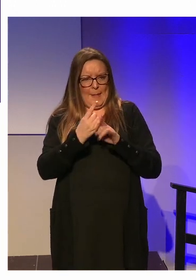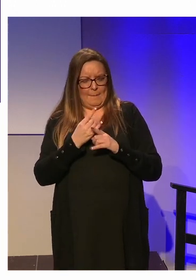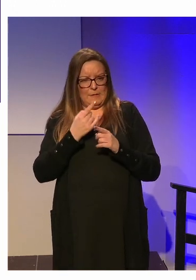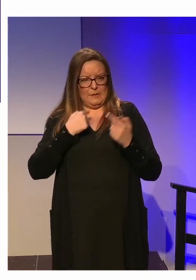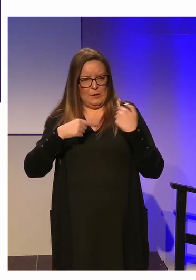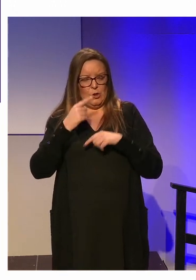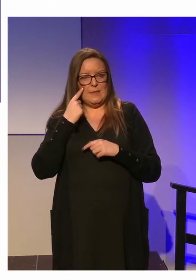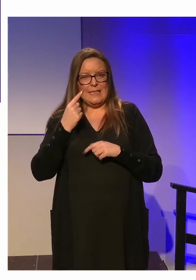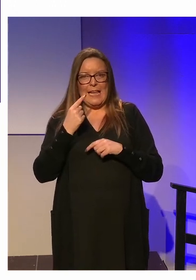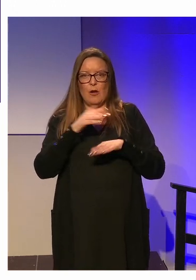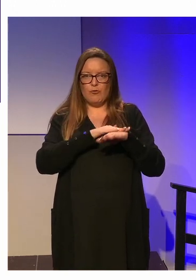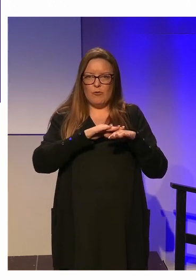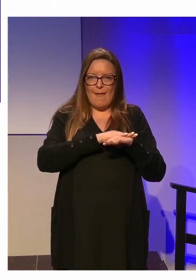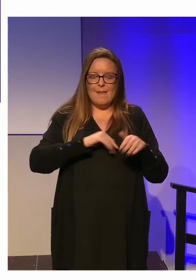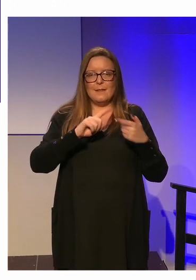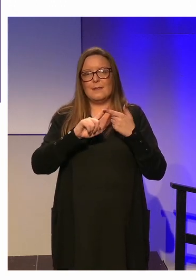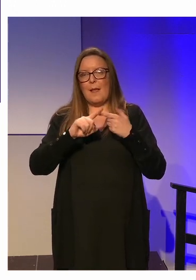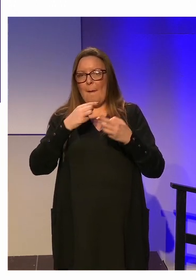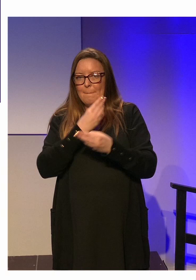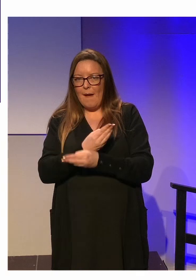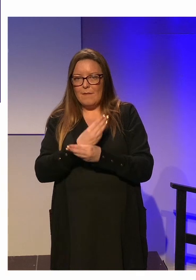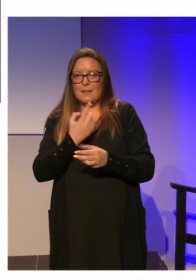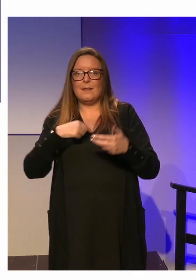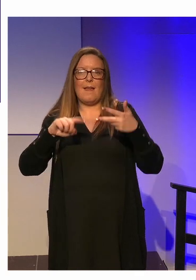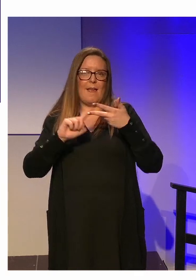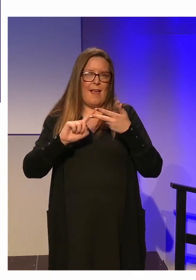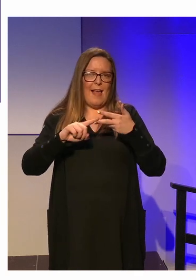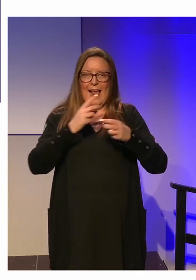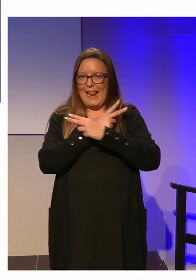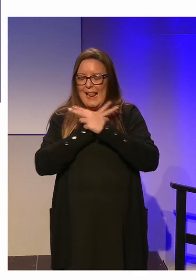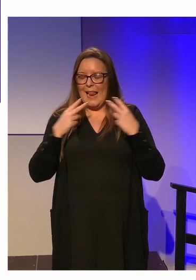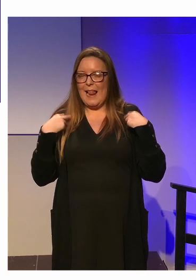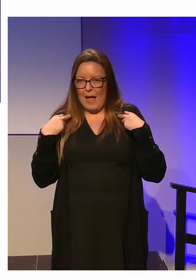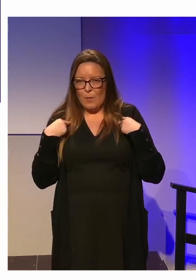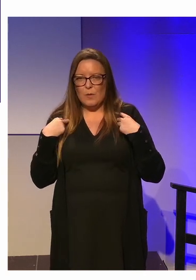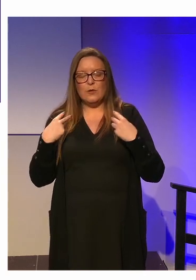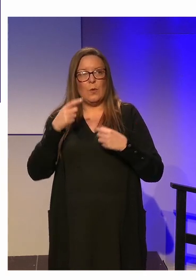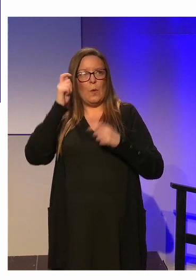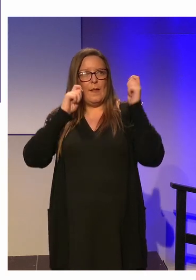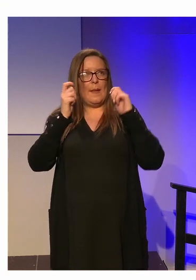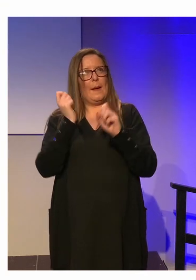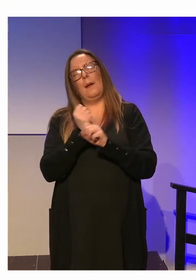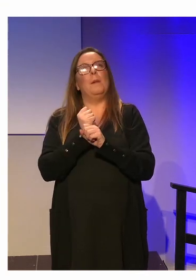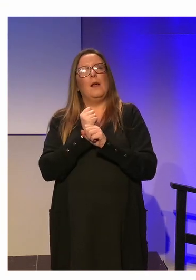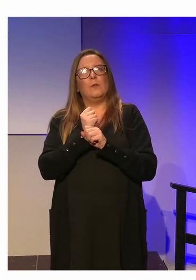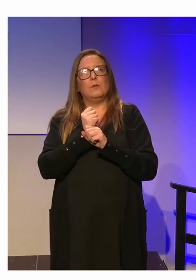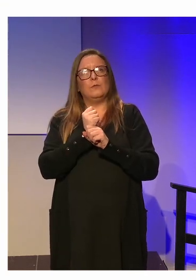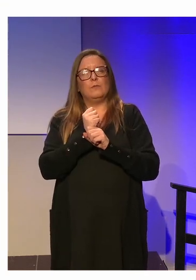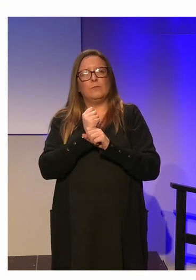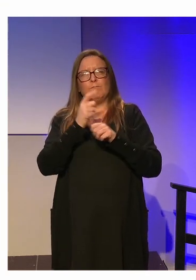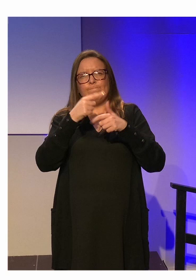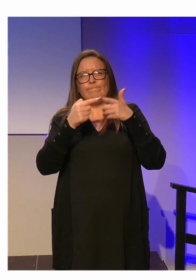race, poverty, language, and when we think about designing to maximize all of our brains, we think